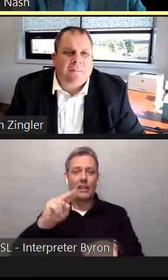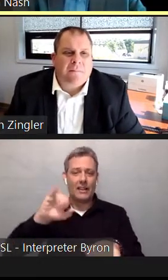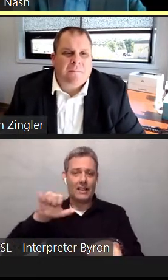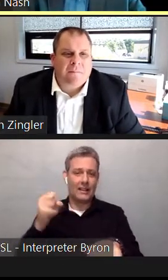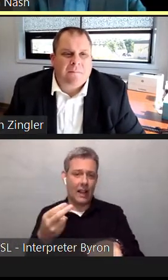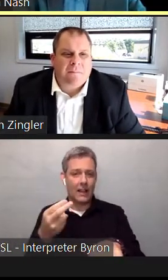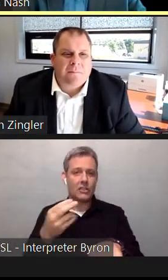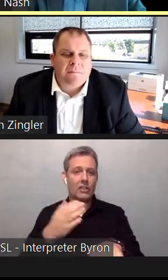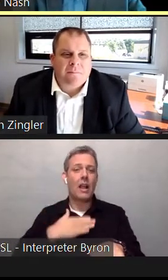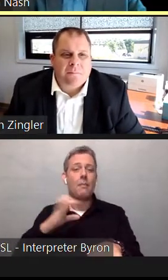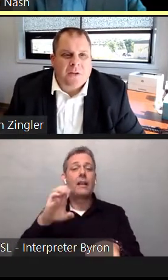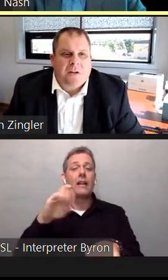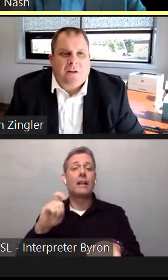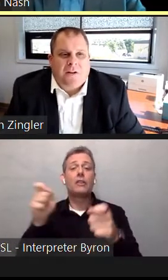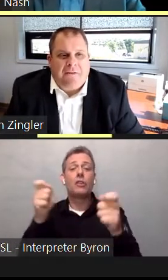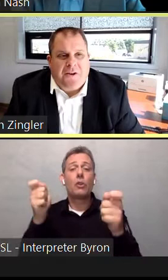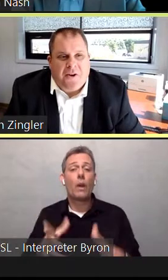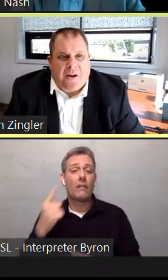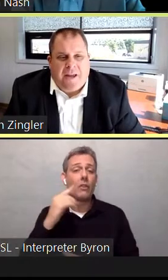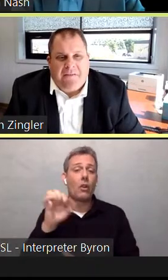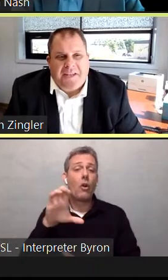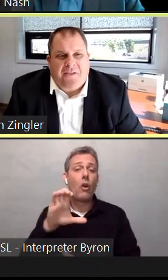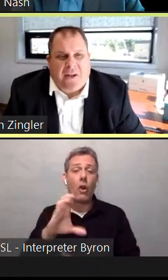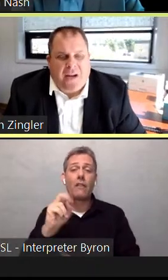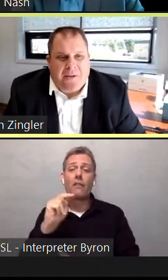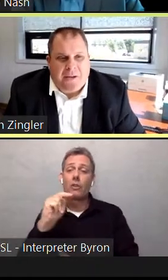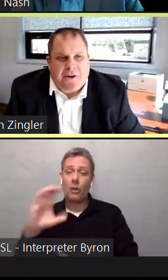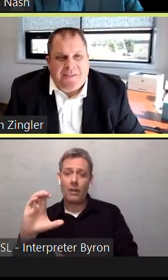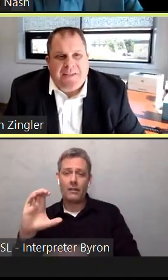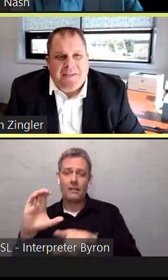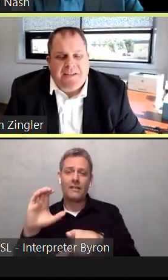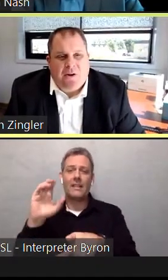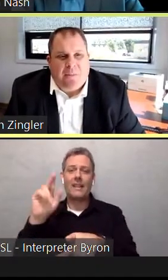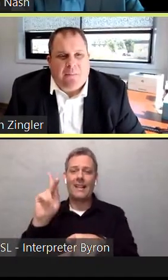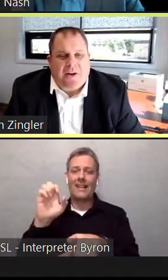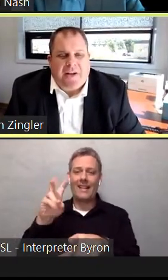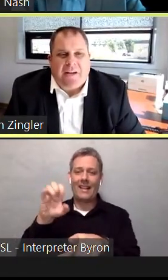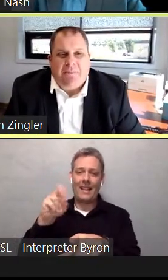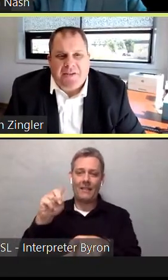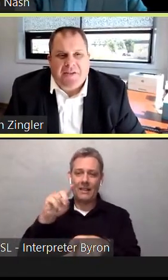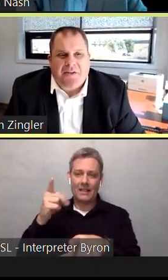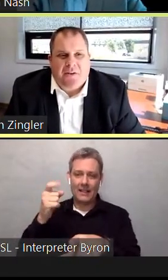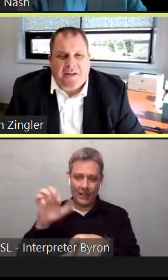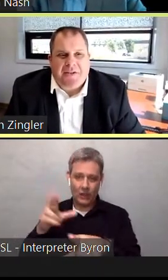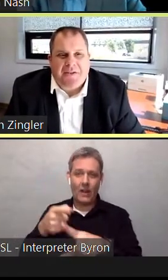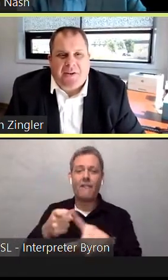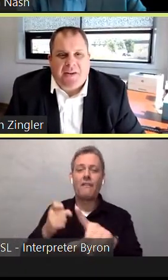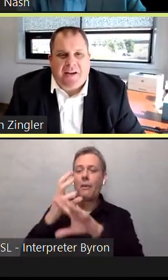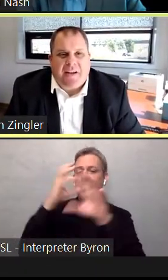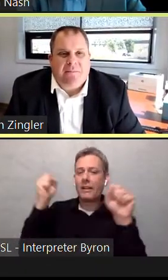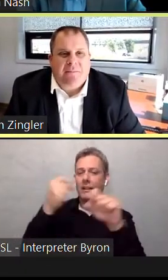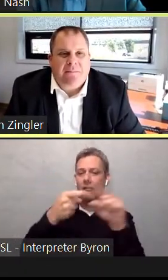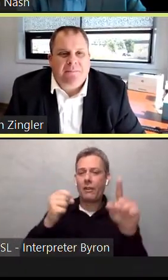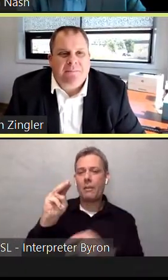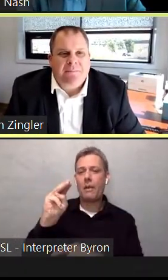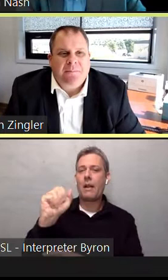ARC of North Carolina. Good afternoon. I'm Kevin Zingler. I'm the president and CEO at MARC Inc. of Manchester in Manchester,